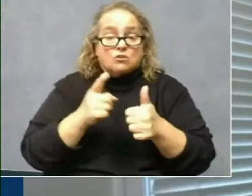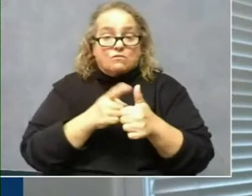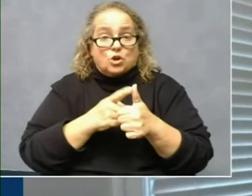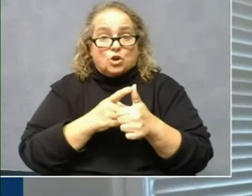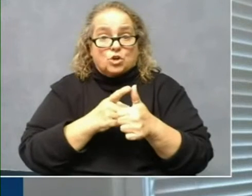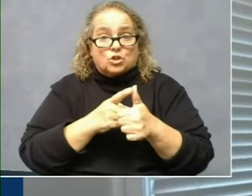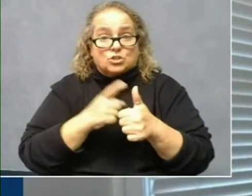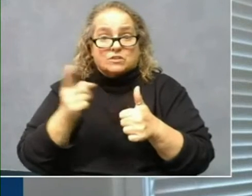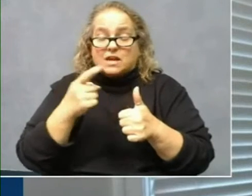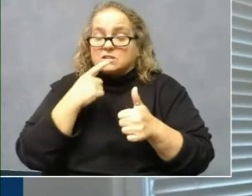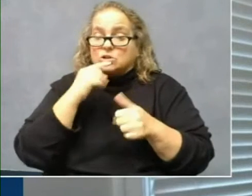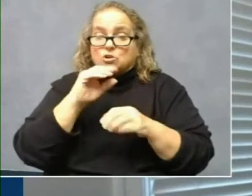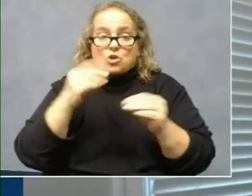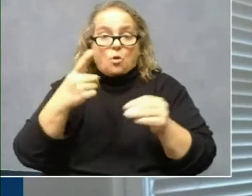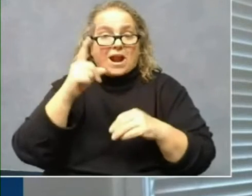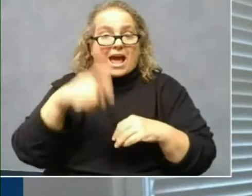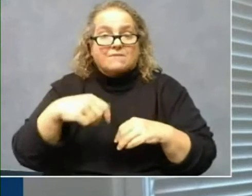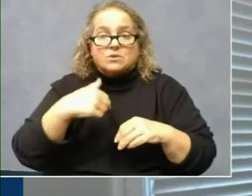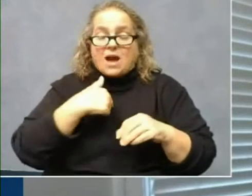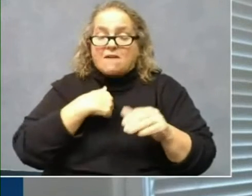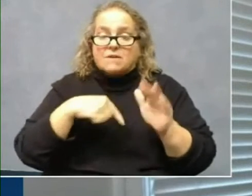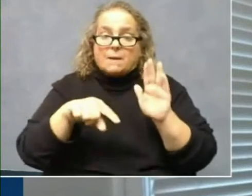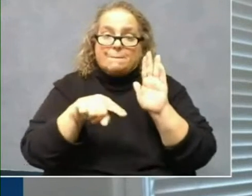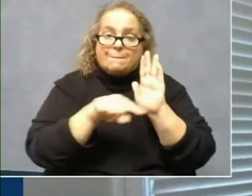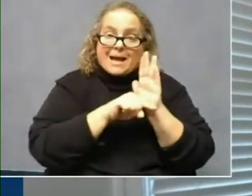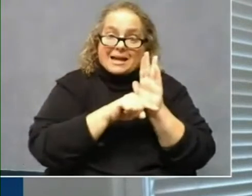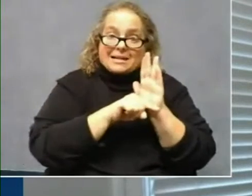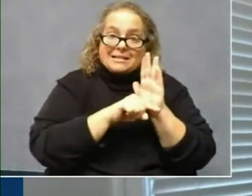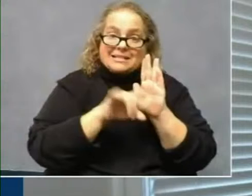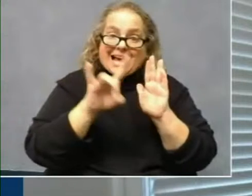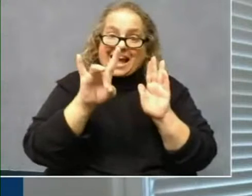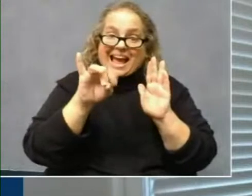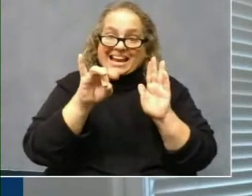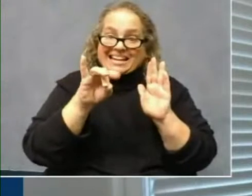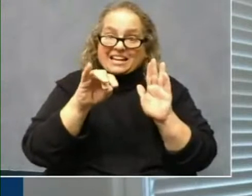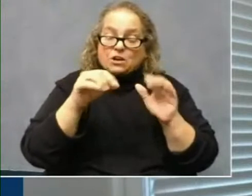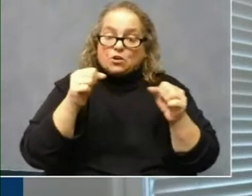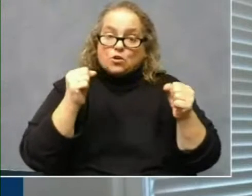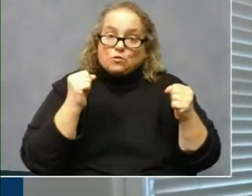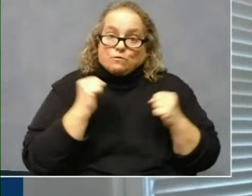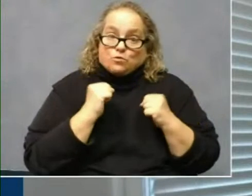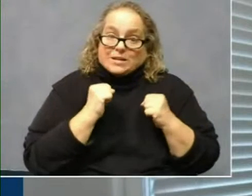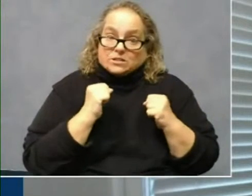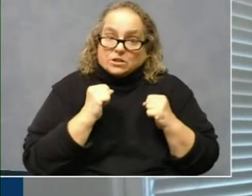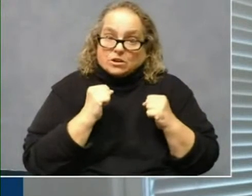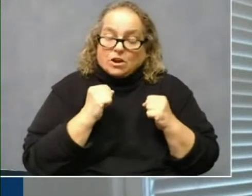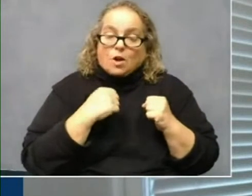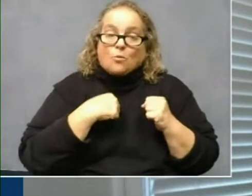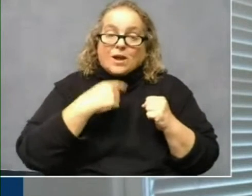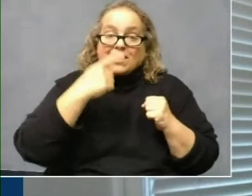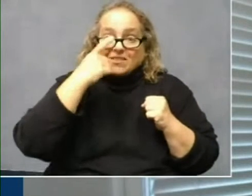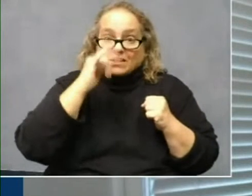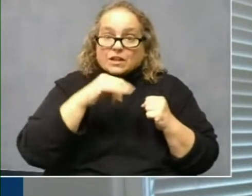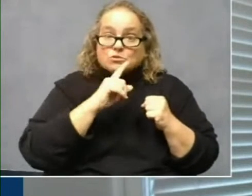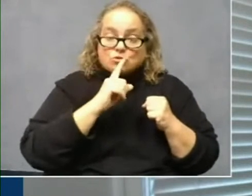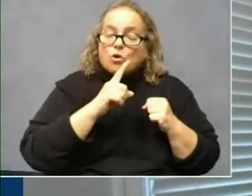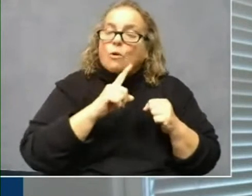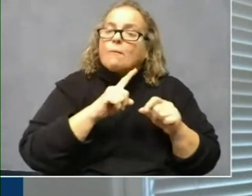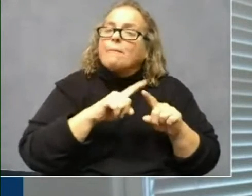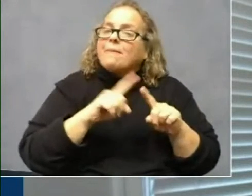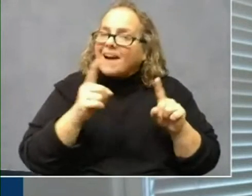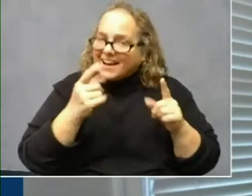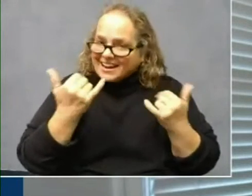freezer, and this will be true, we believe, going forward. But for the first shipment, at least,